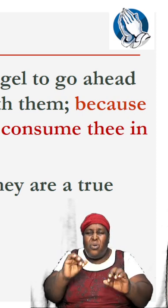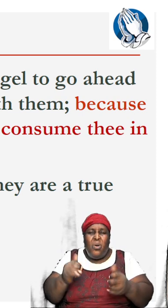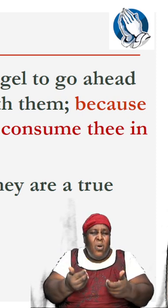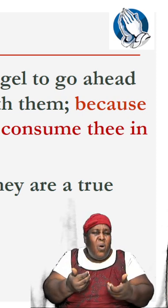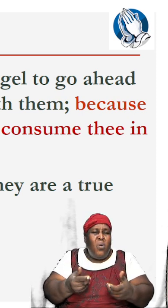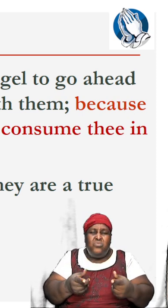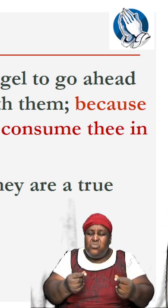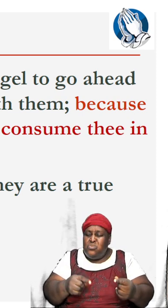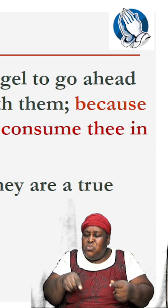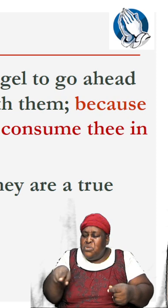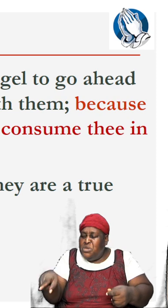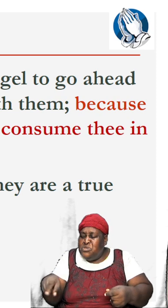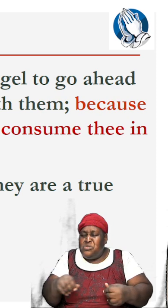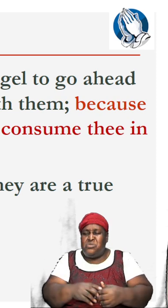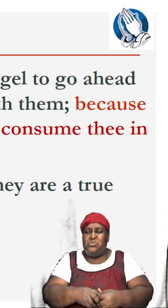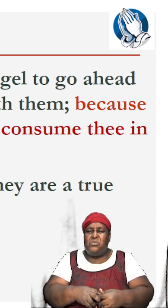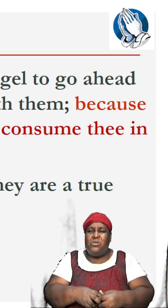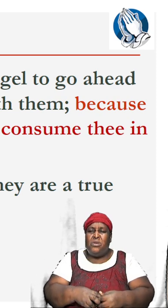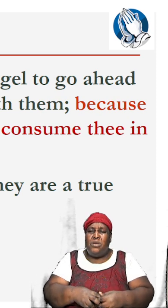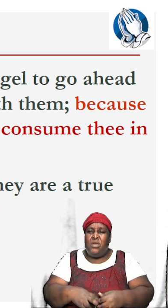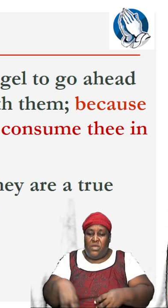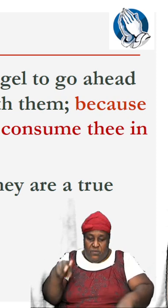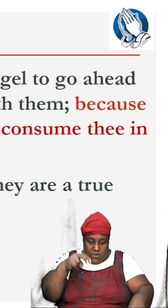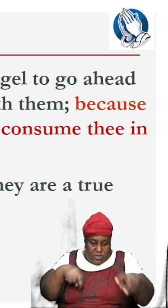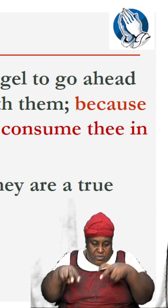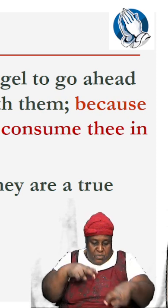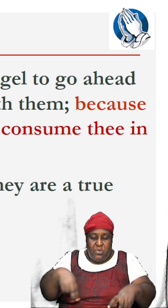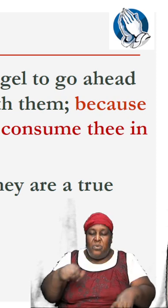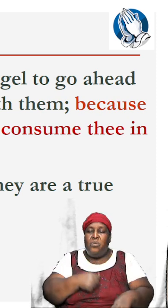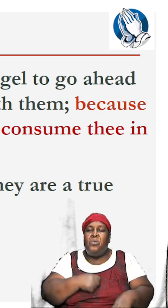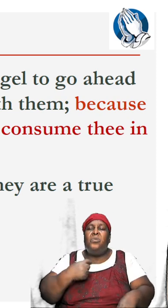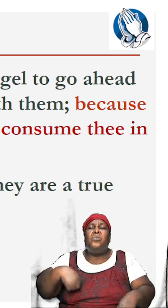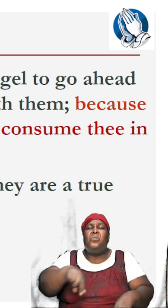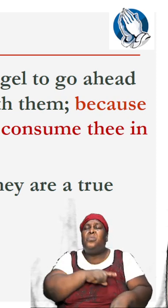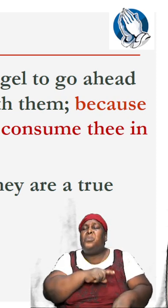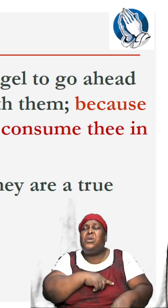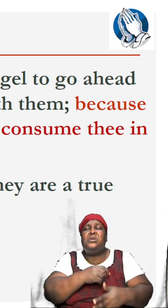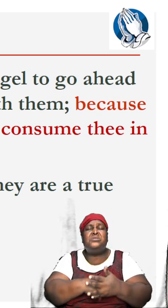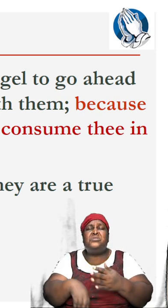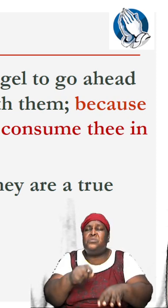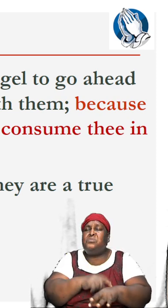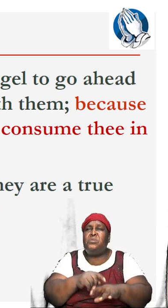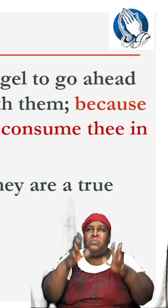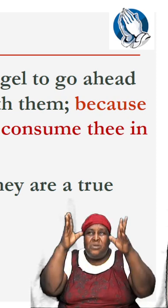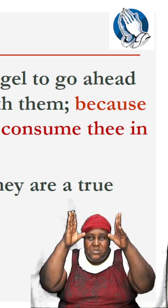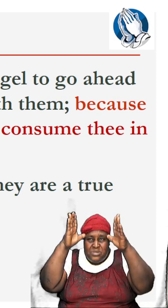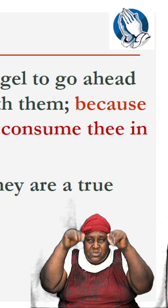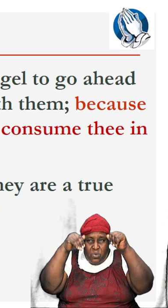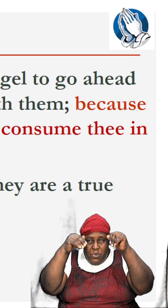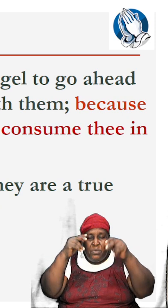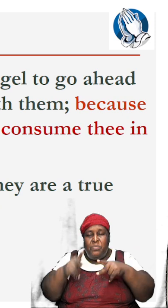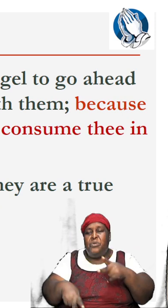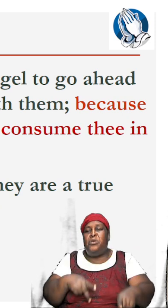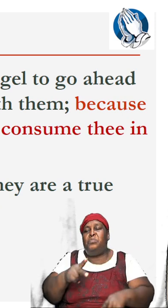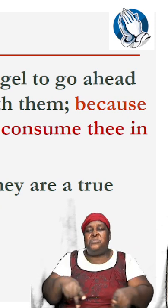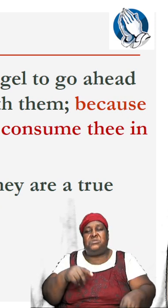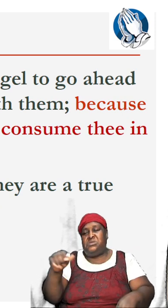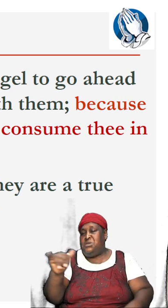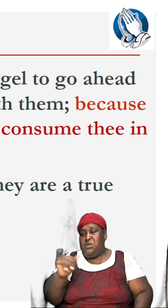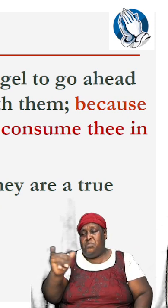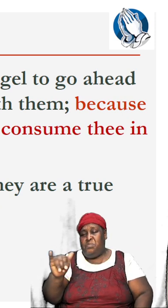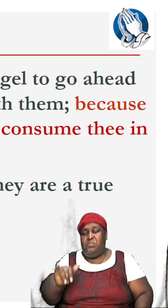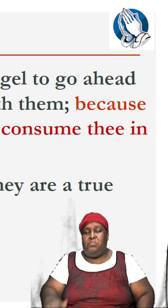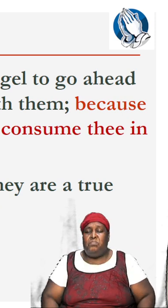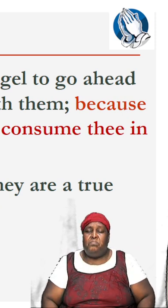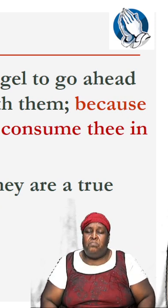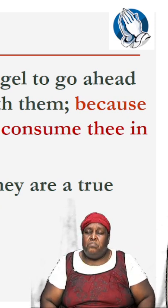our lives, sometimes we are a stiff-necked people too. We are stubborn. And let me tell you a story that